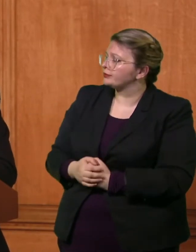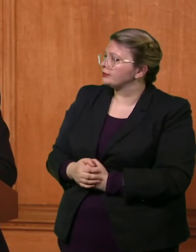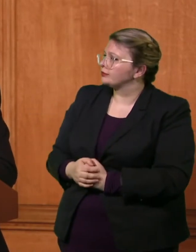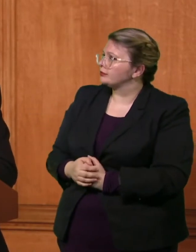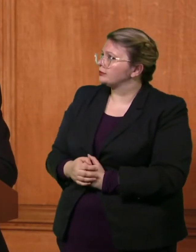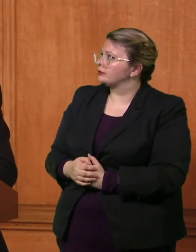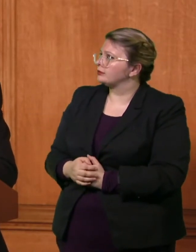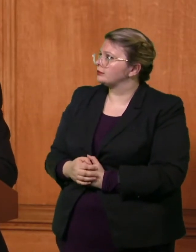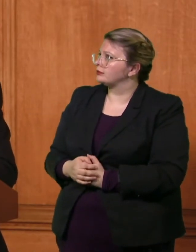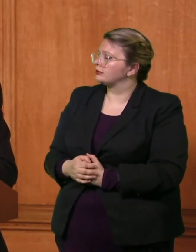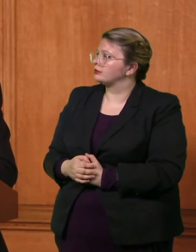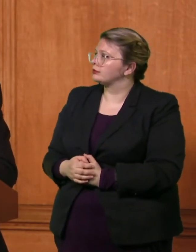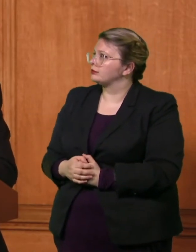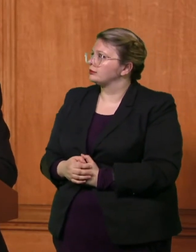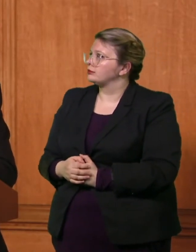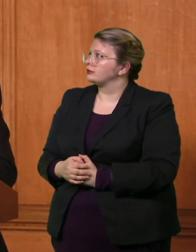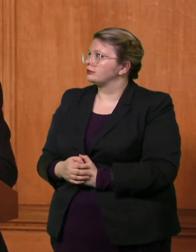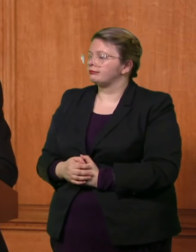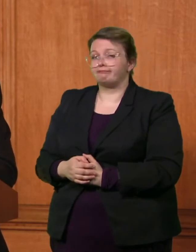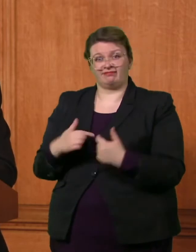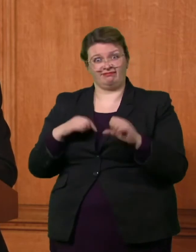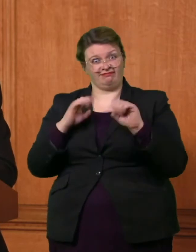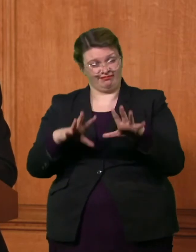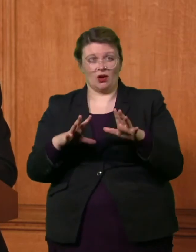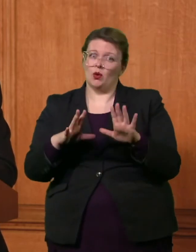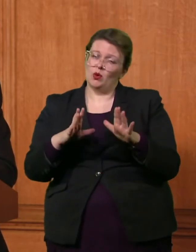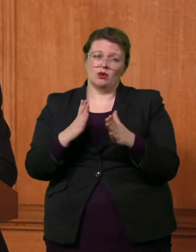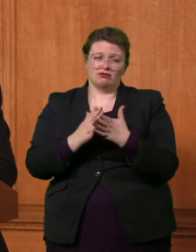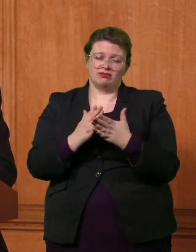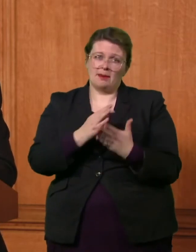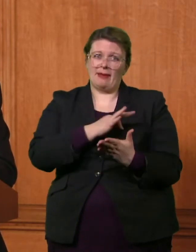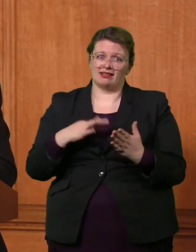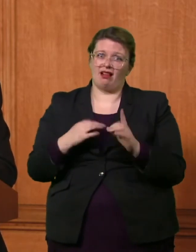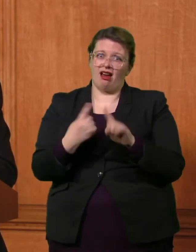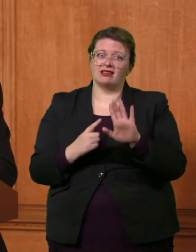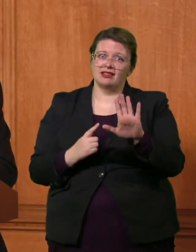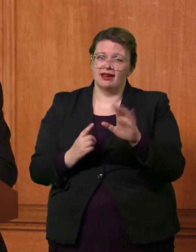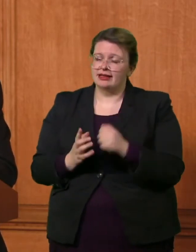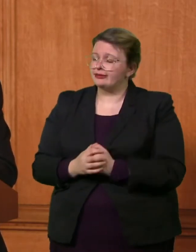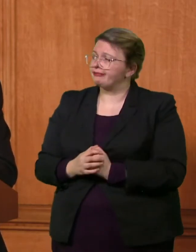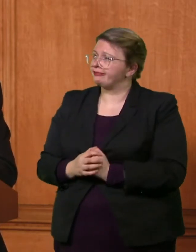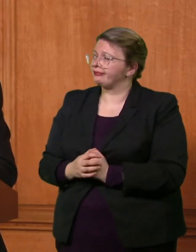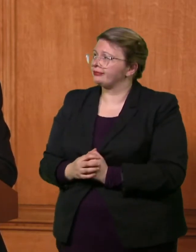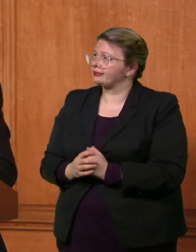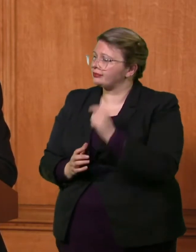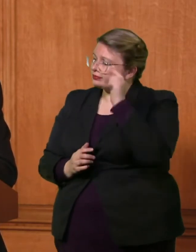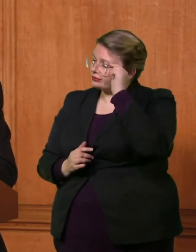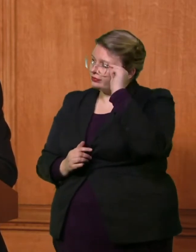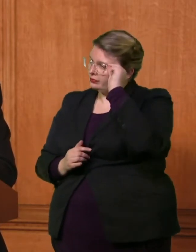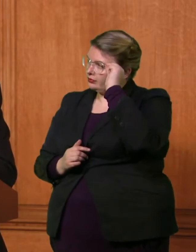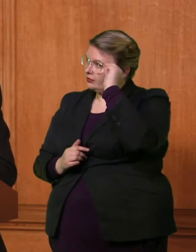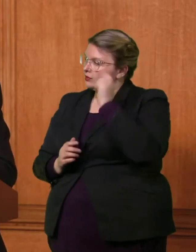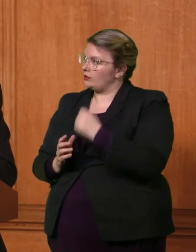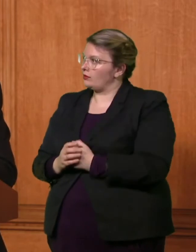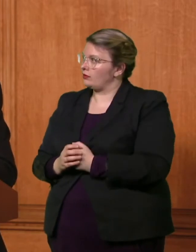a clinical answer, really. When you put people together to eat and socialise